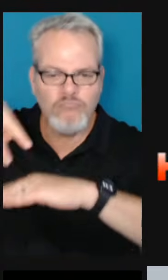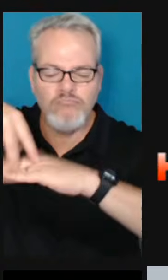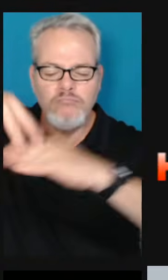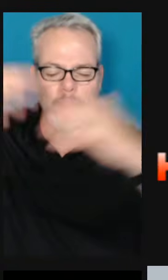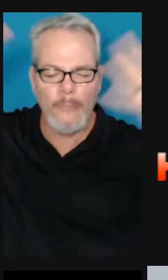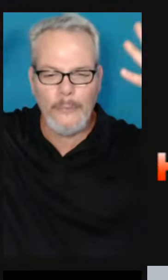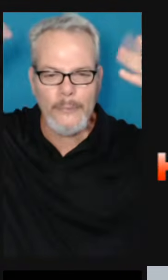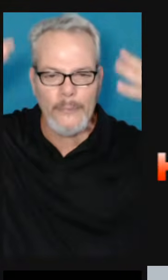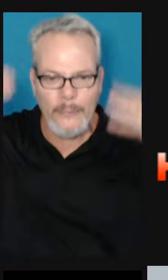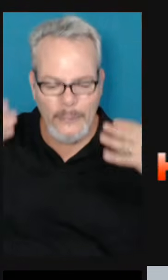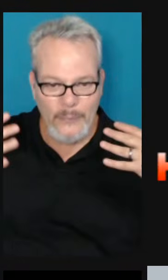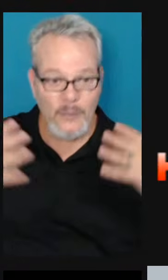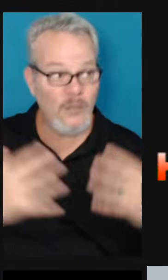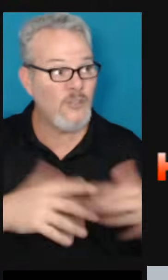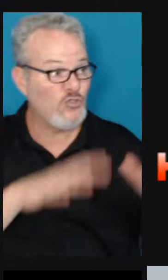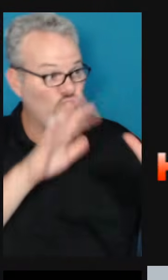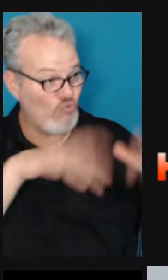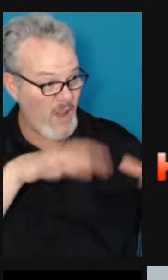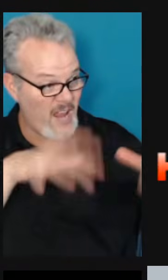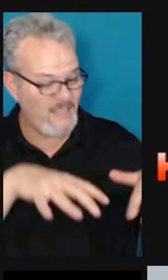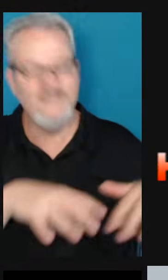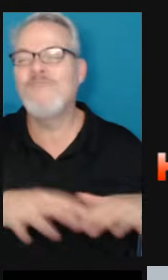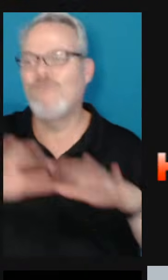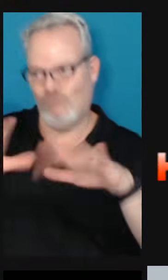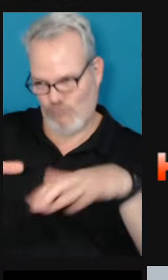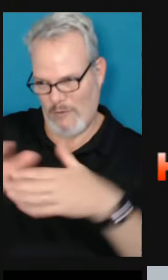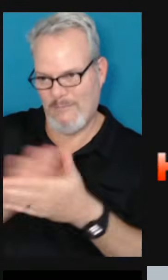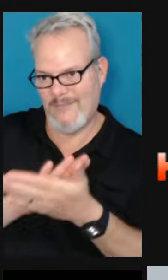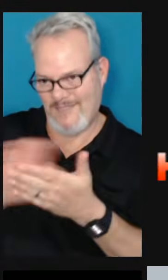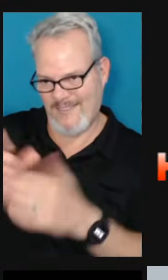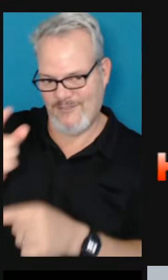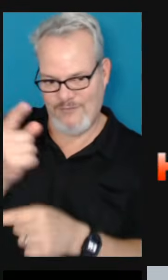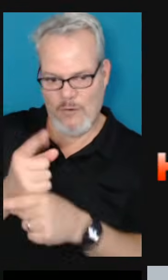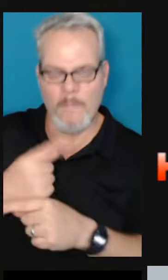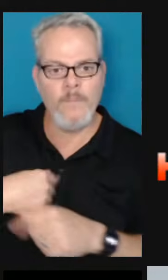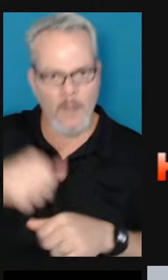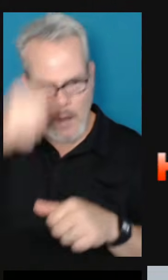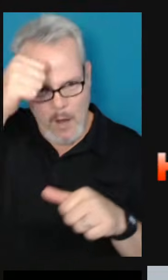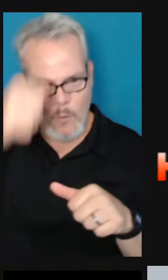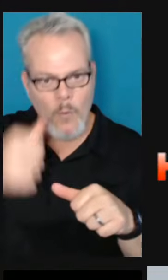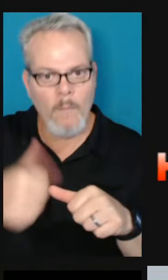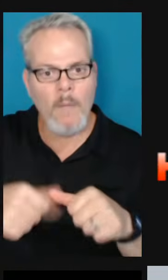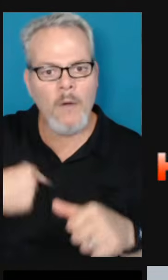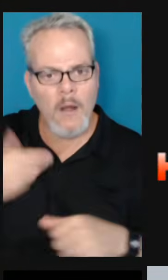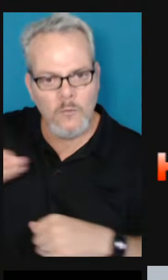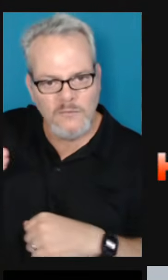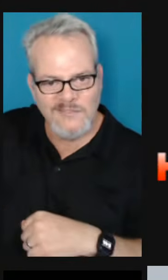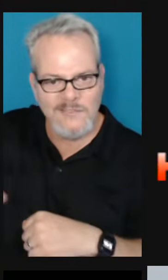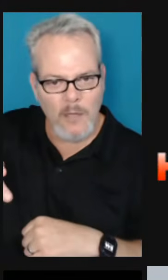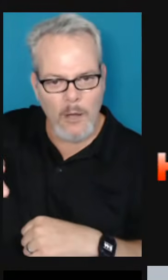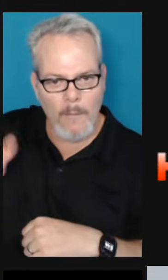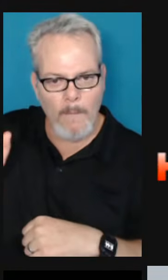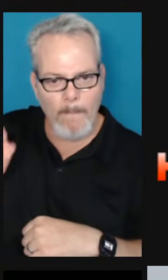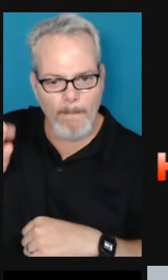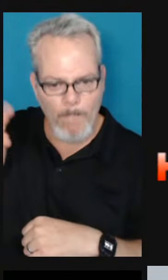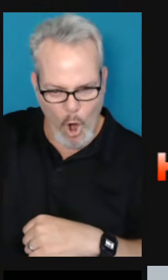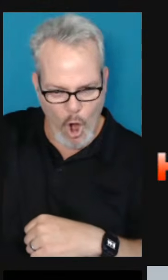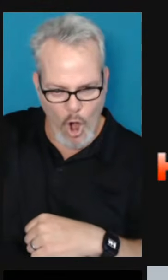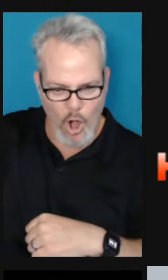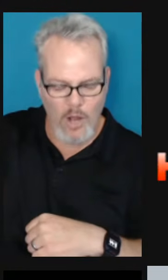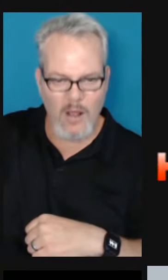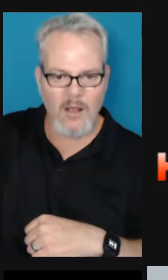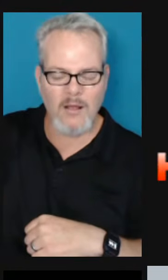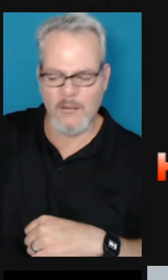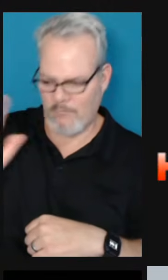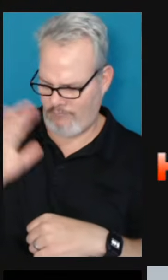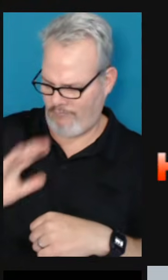rainstorm. That's what they have. Yeah, for sure. Yeah, I remember when I was at the park, and which I put back in